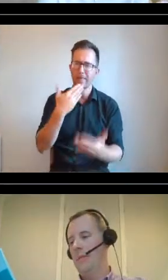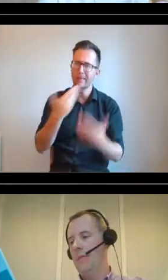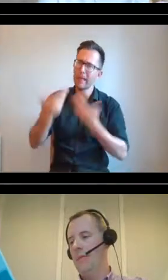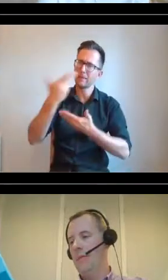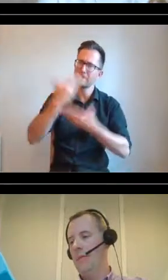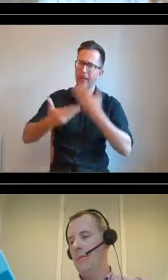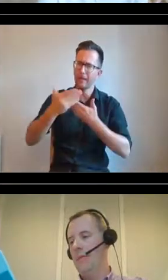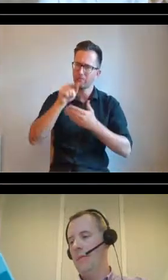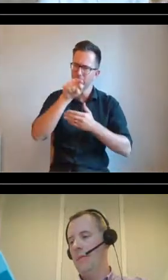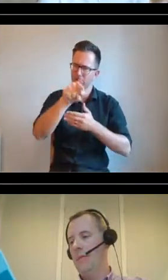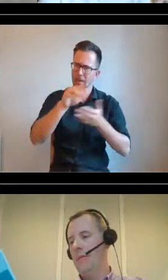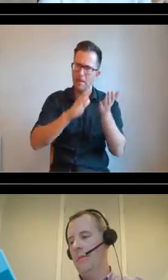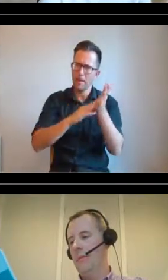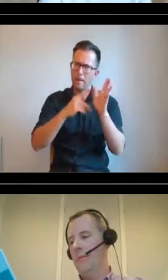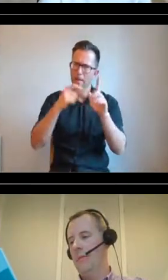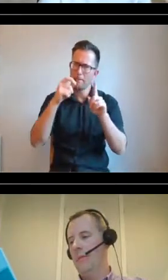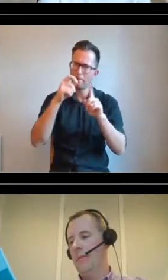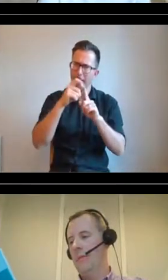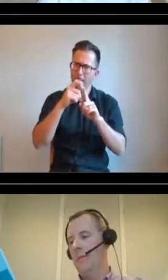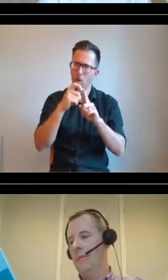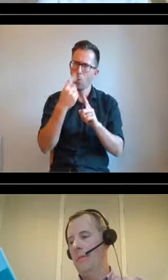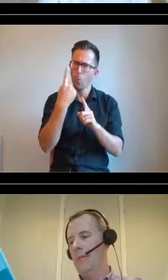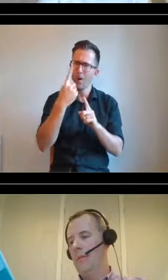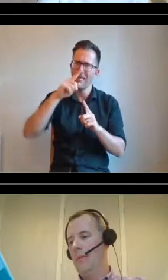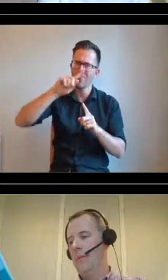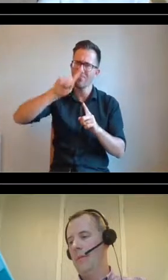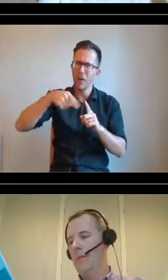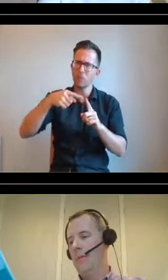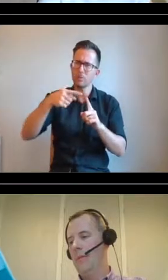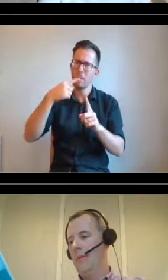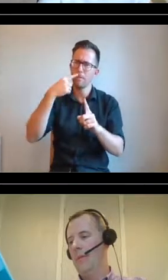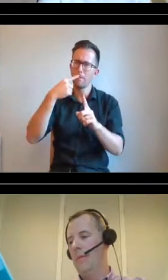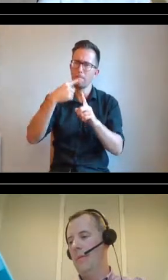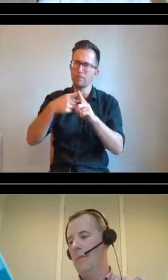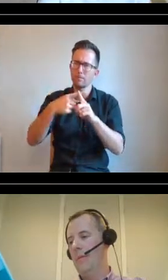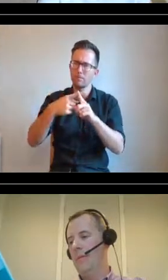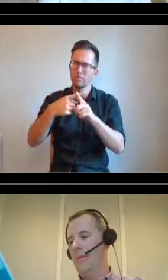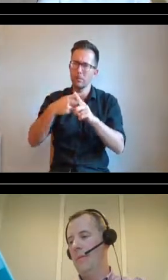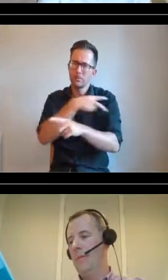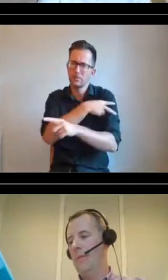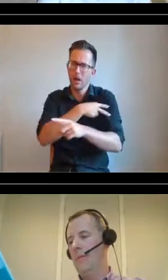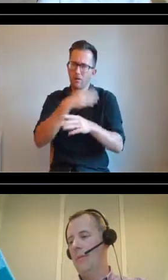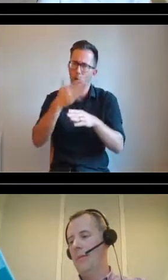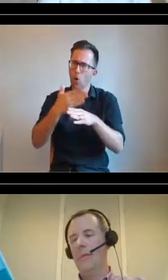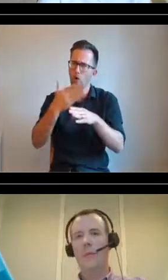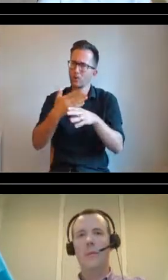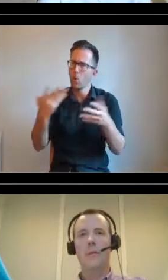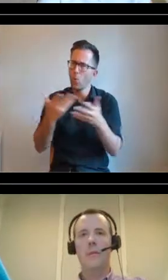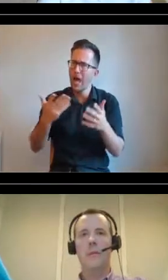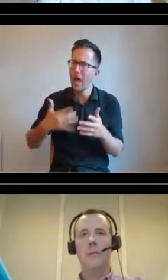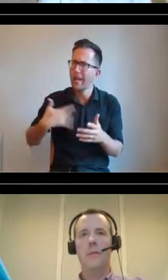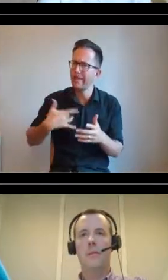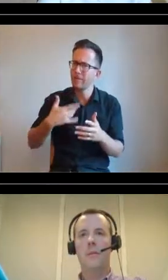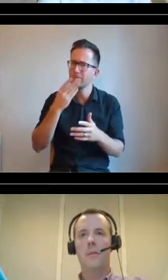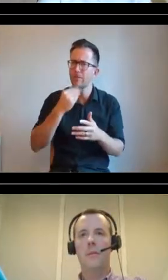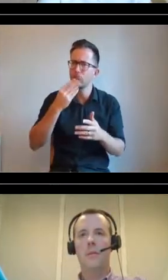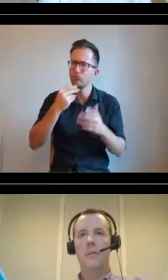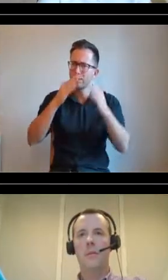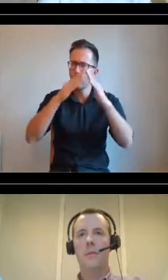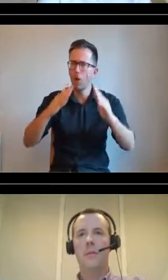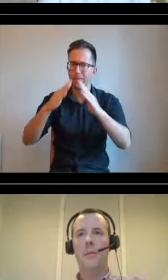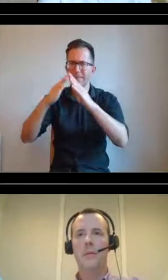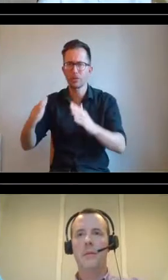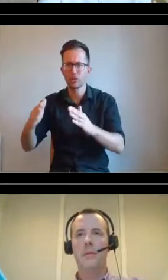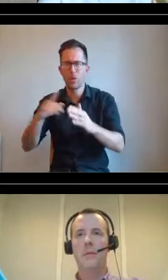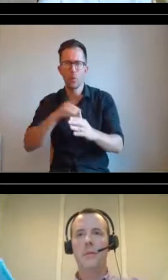map where the 1,000 plus workers on the LTC would be housed in temporary accommodation, as Thurrock has